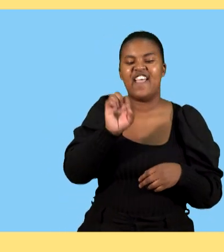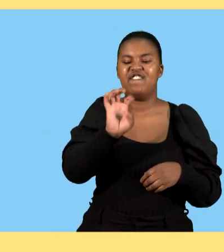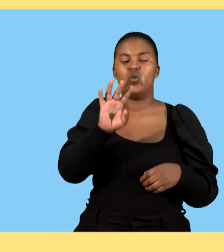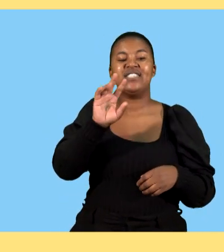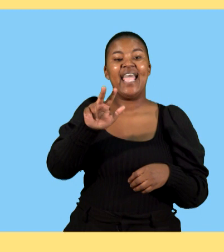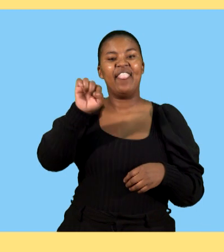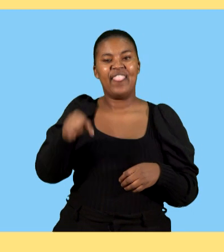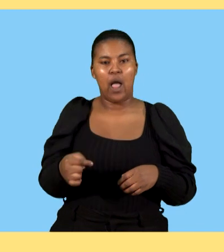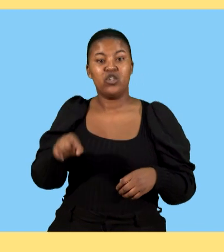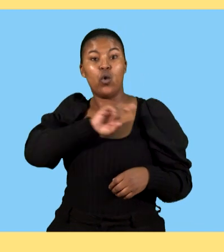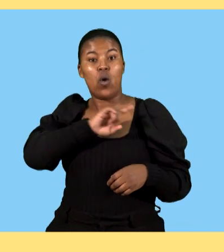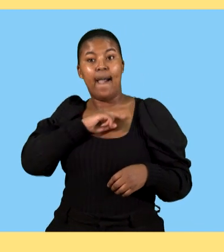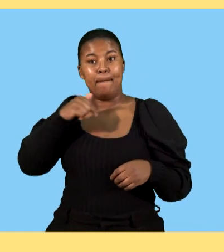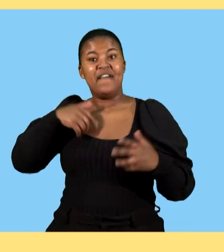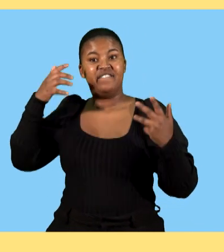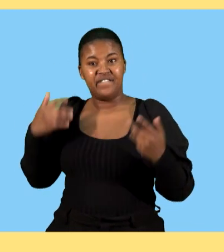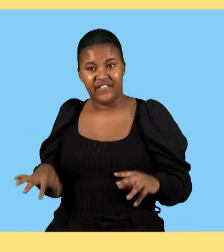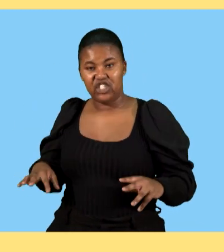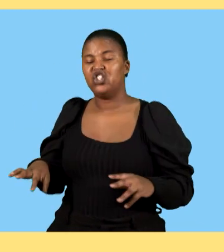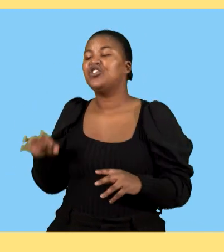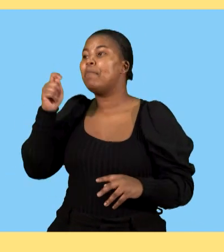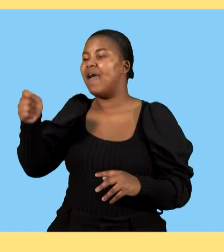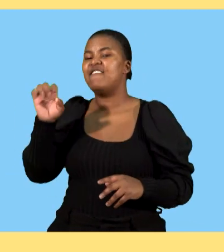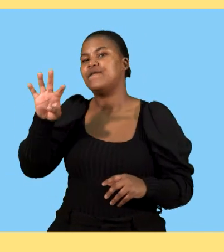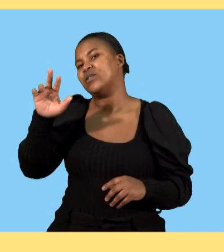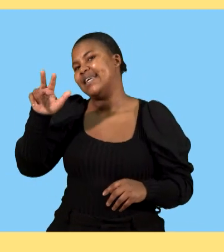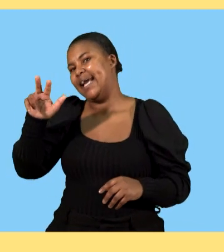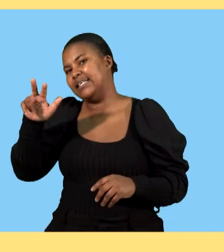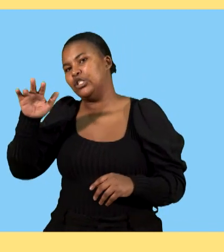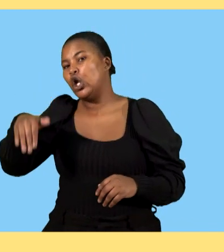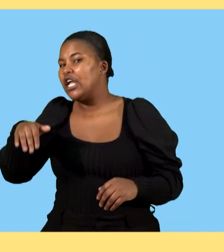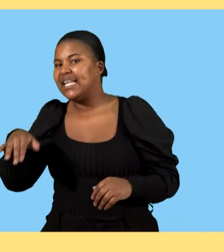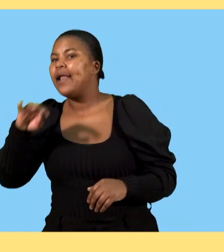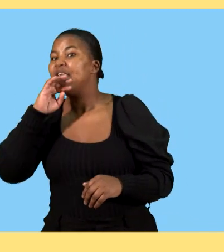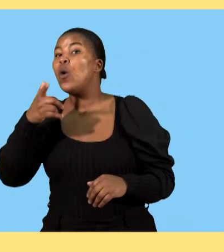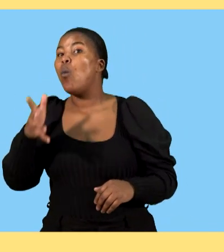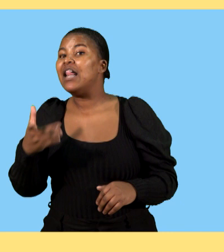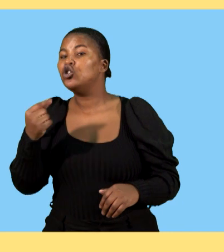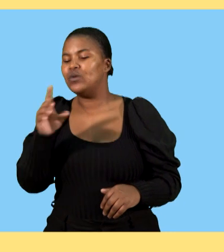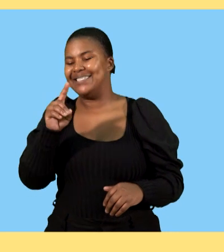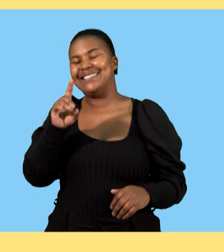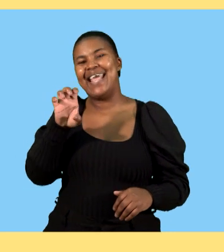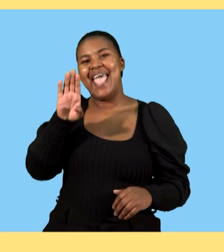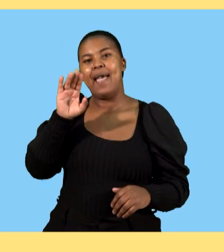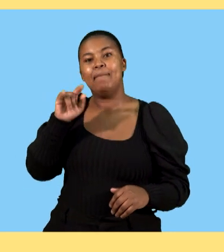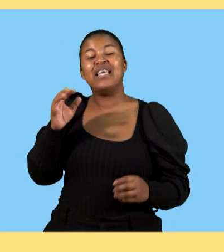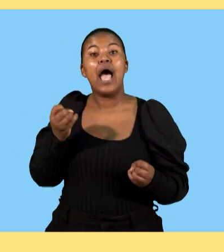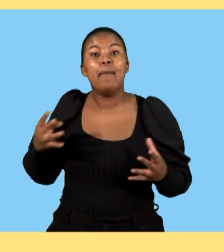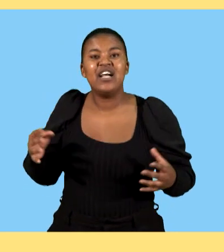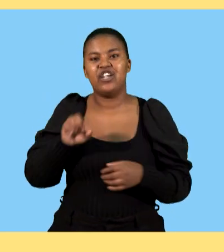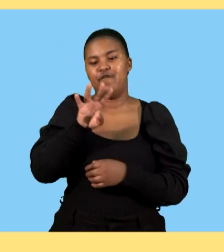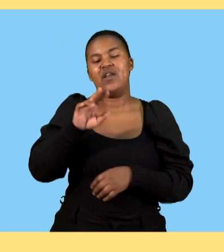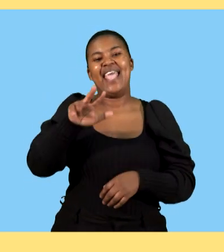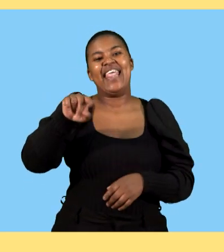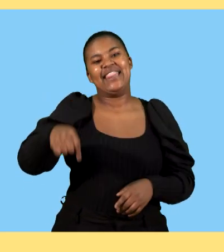I credited the 48. So when I come here, I would then debit the 48,000 in my profit and